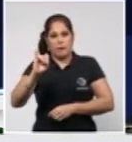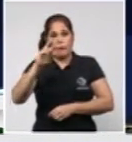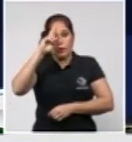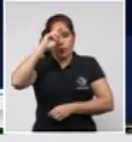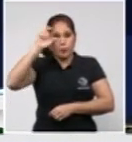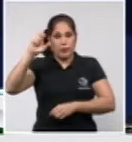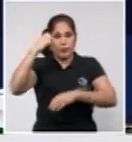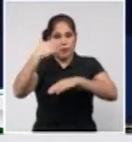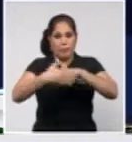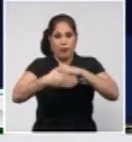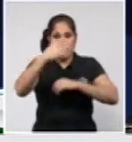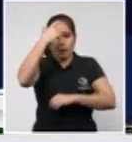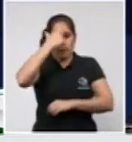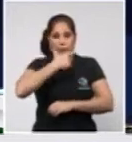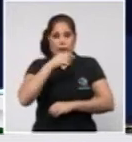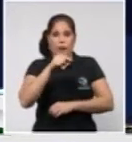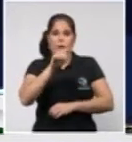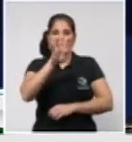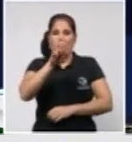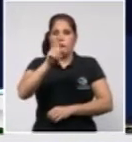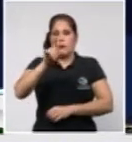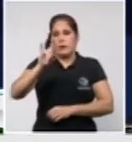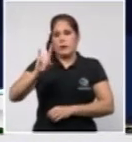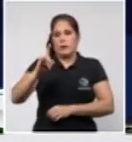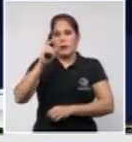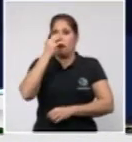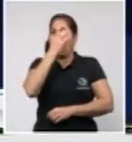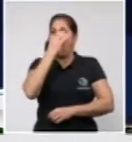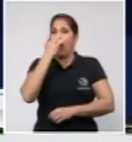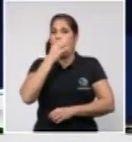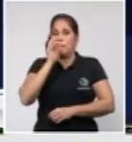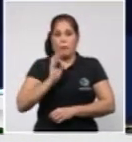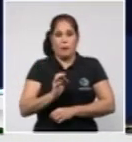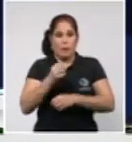416 in the Hermanos Almajeras Hospital Laboratory,